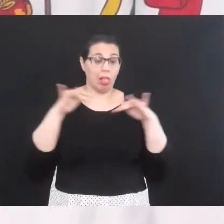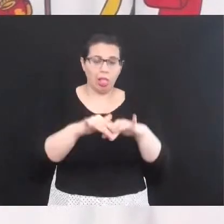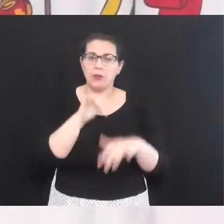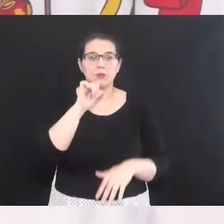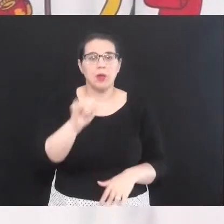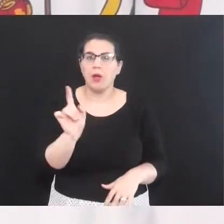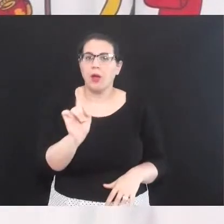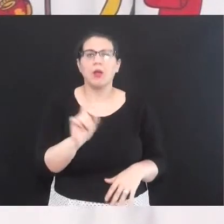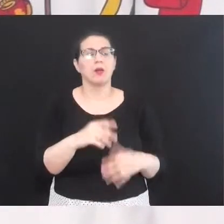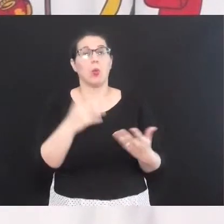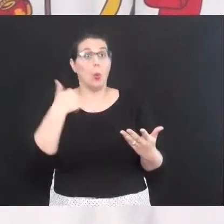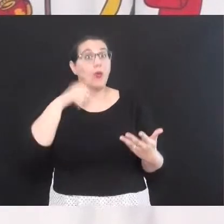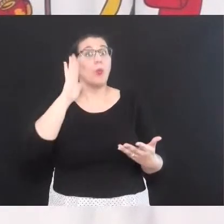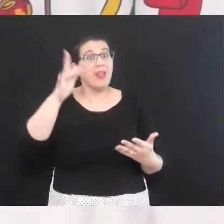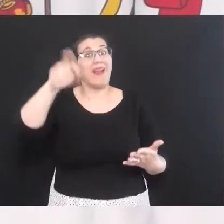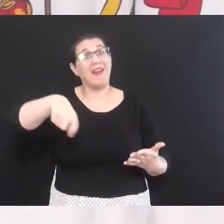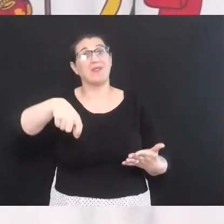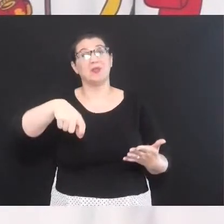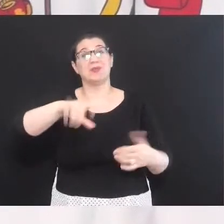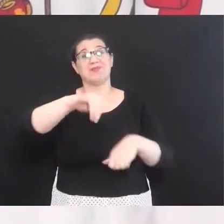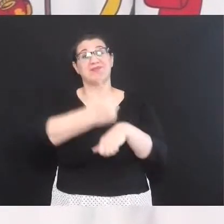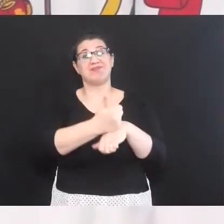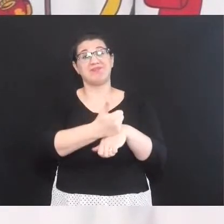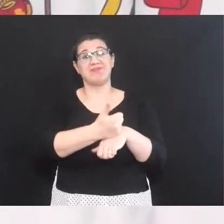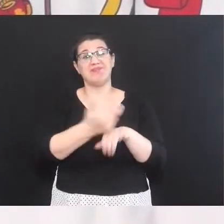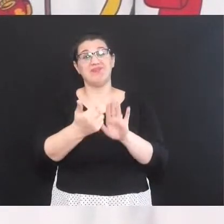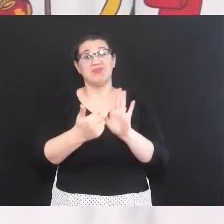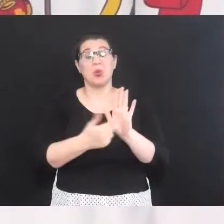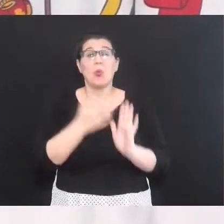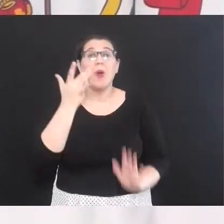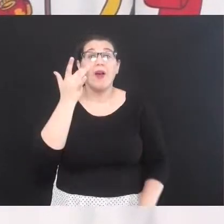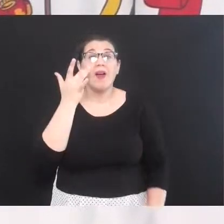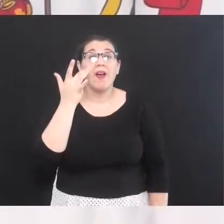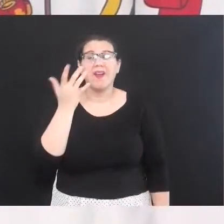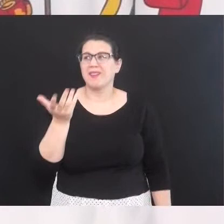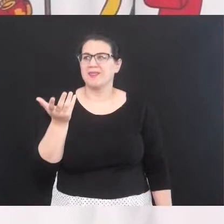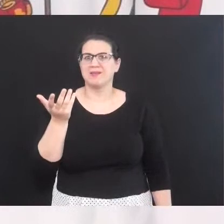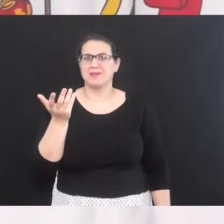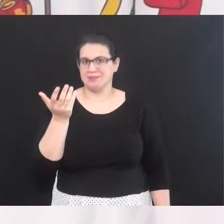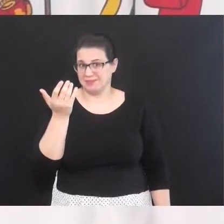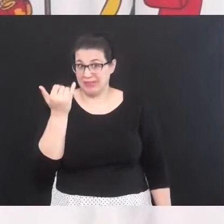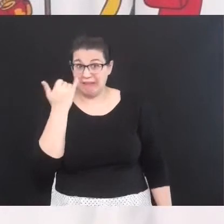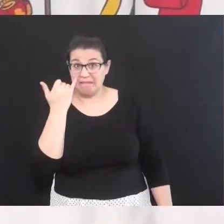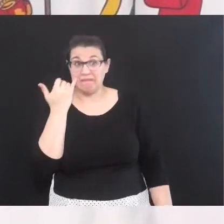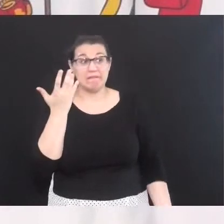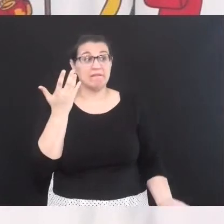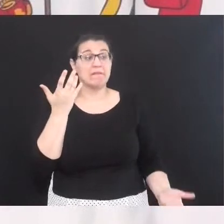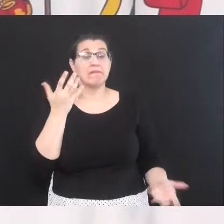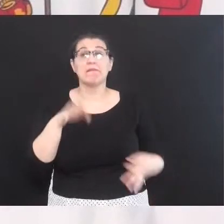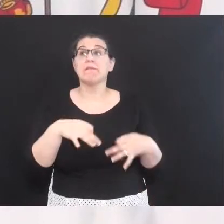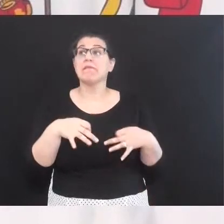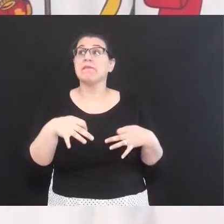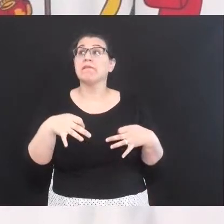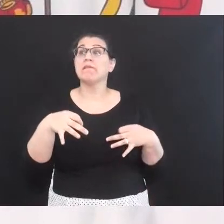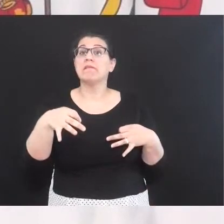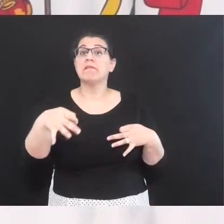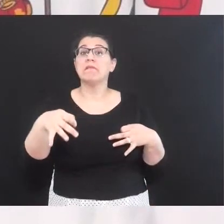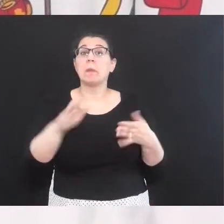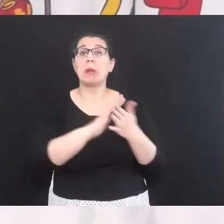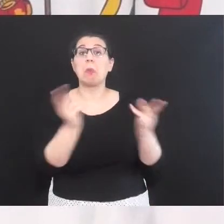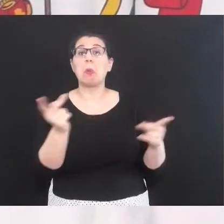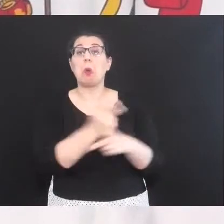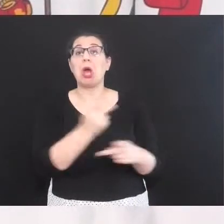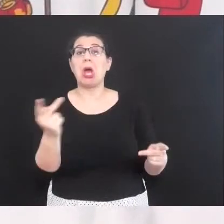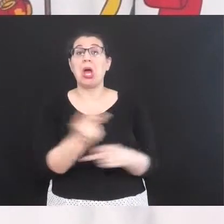going to have to do that. Because if we don't do that, and everything, and things get worse. And the only